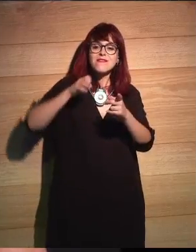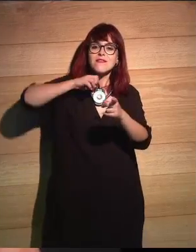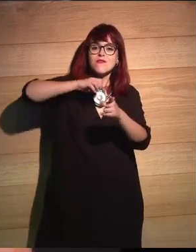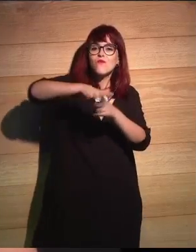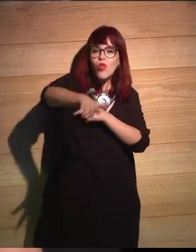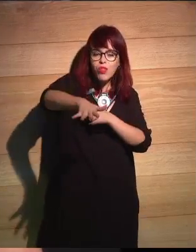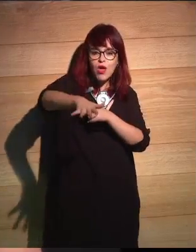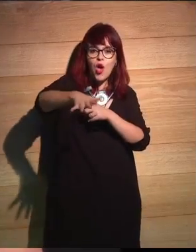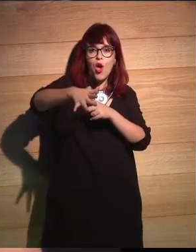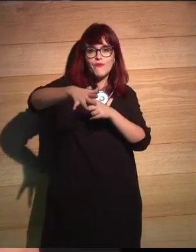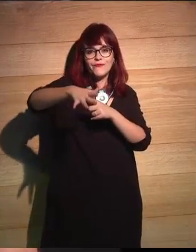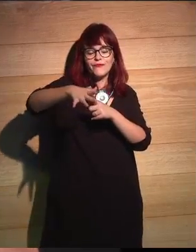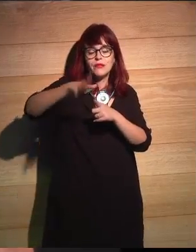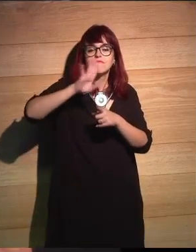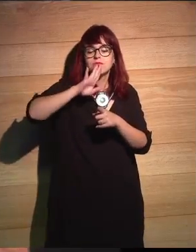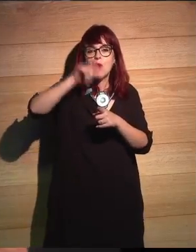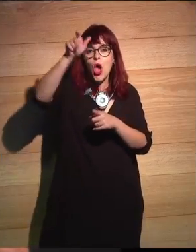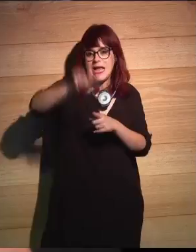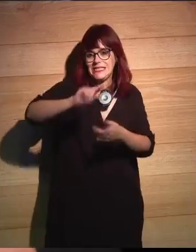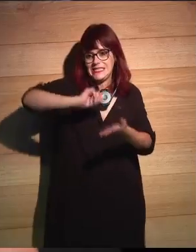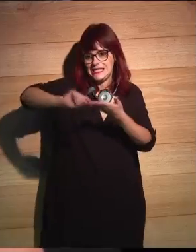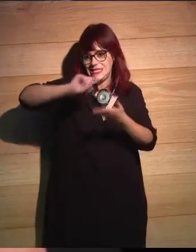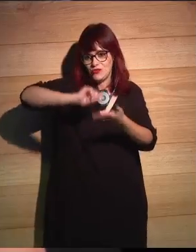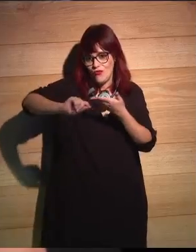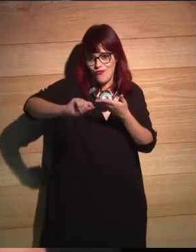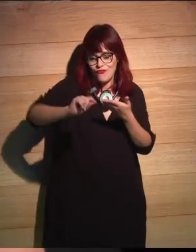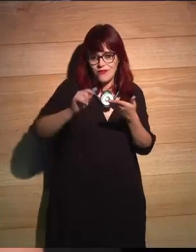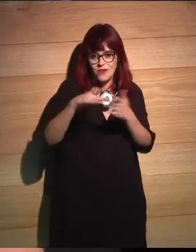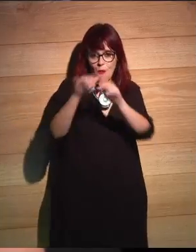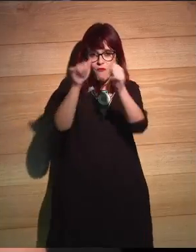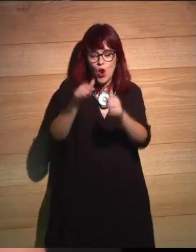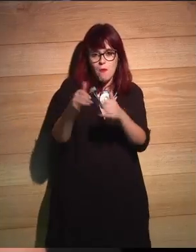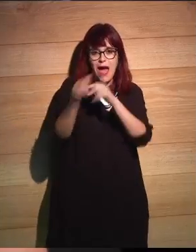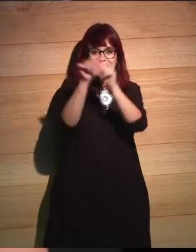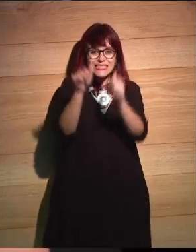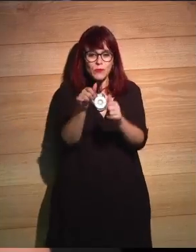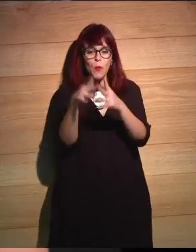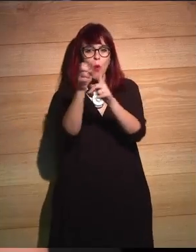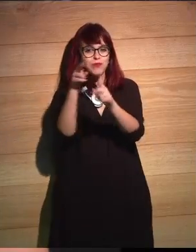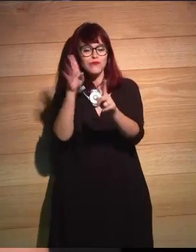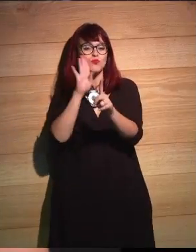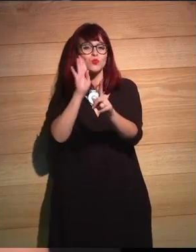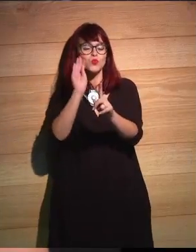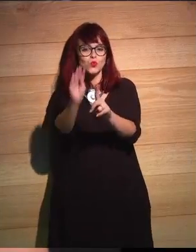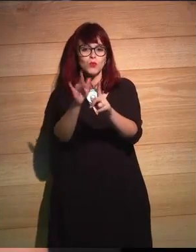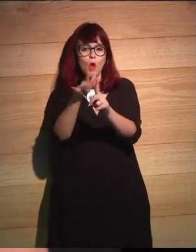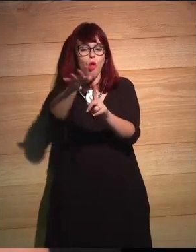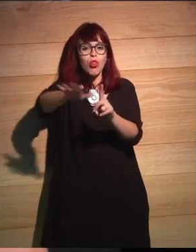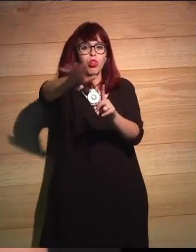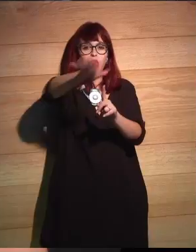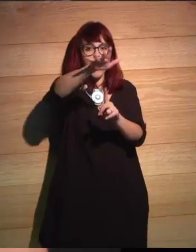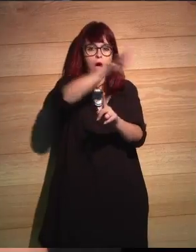writers from a certain area will deal with things. And in Norway, the year when I was